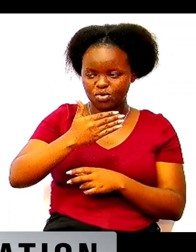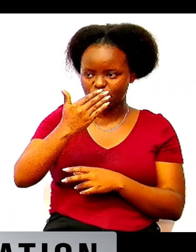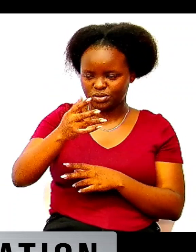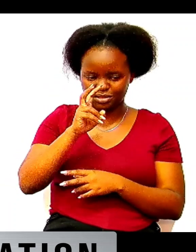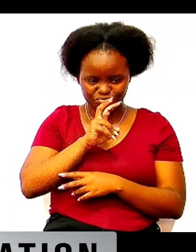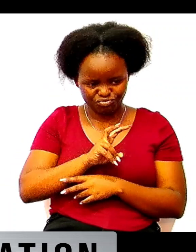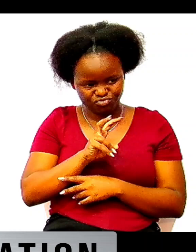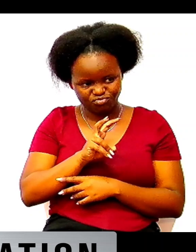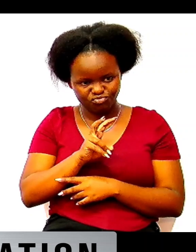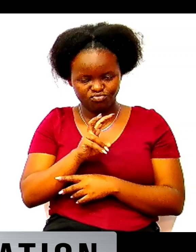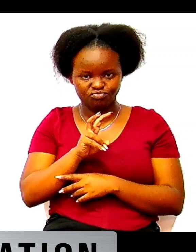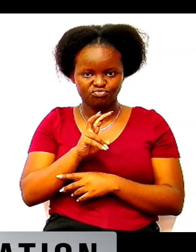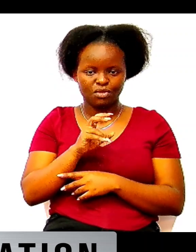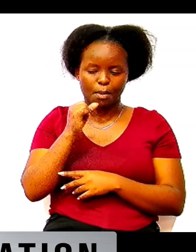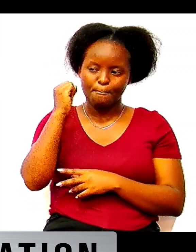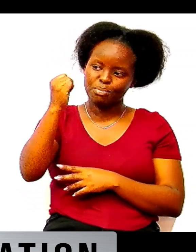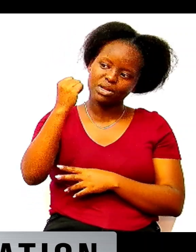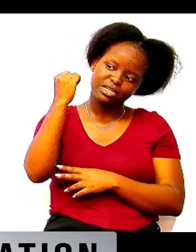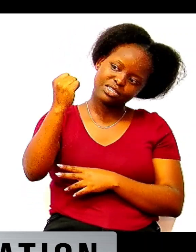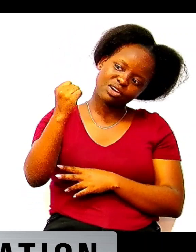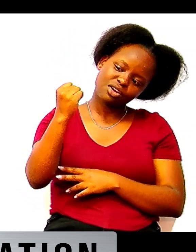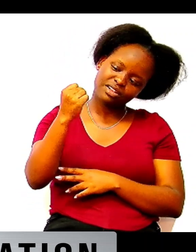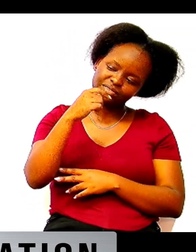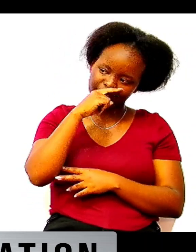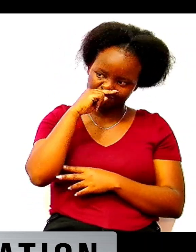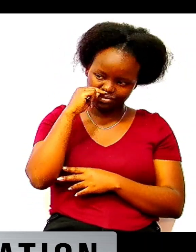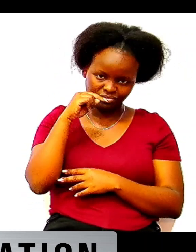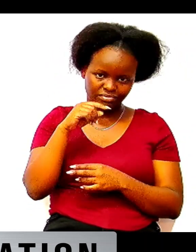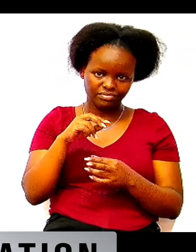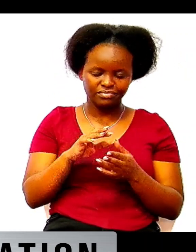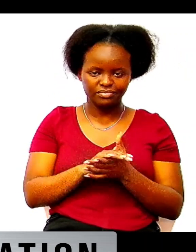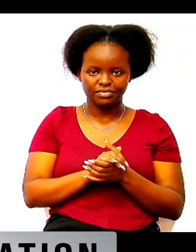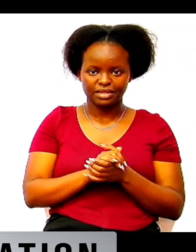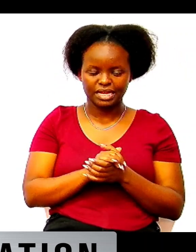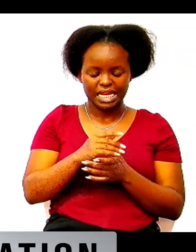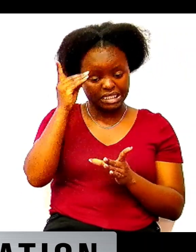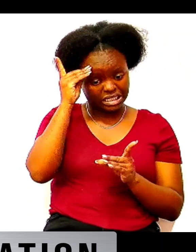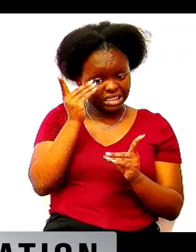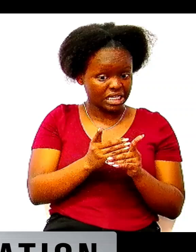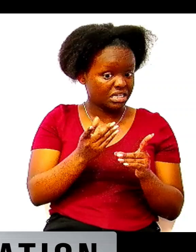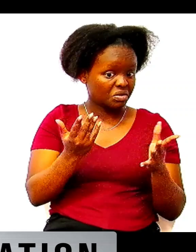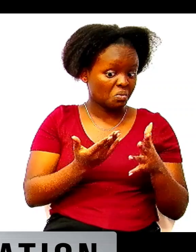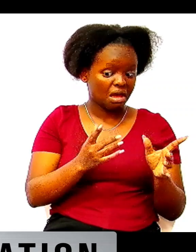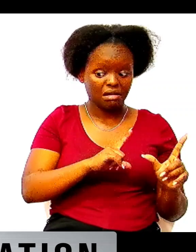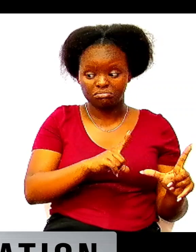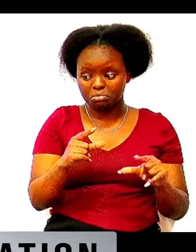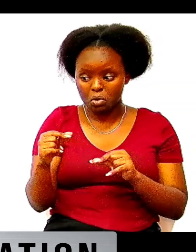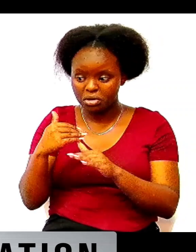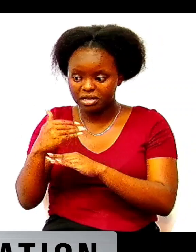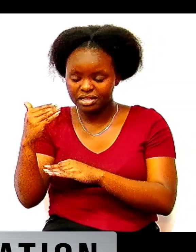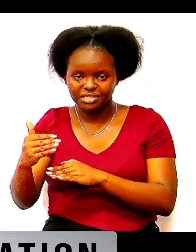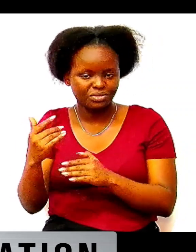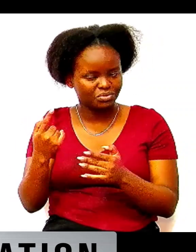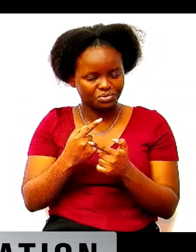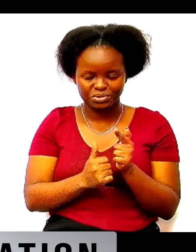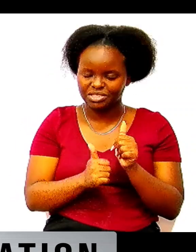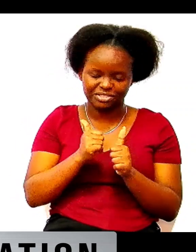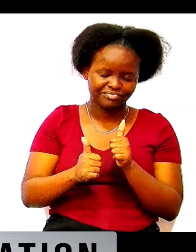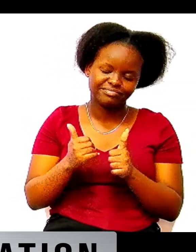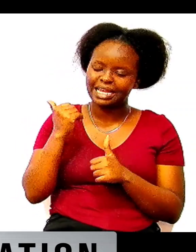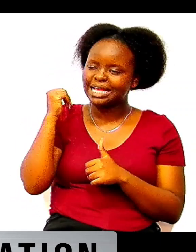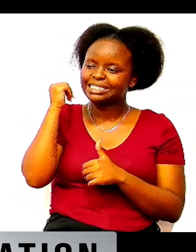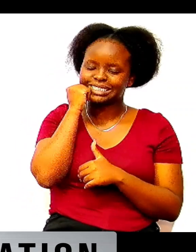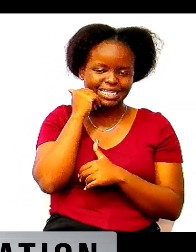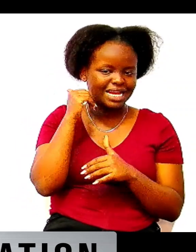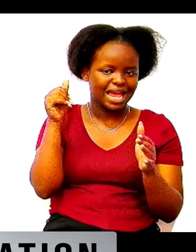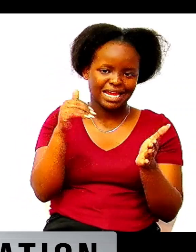that and you find there is political machinations in deciding where it's going, which is unfortunate. I would have